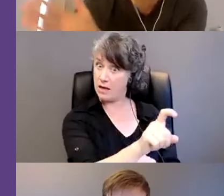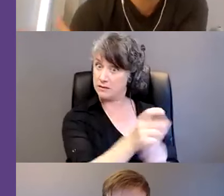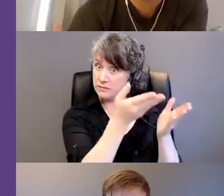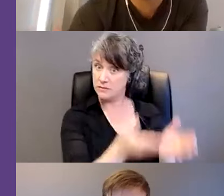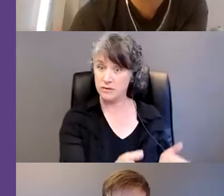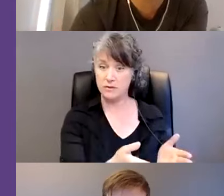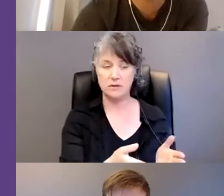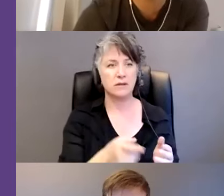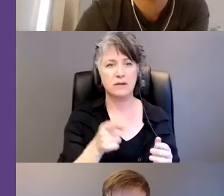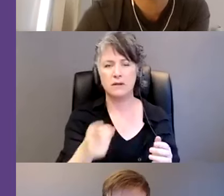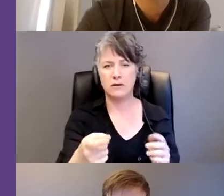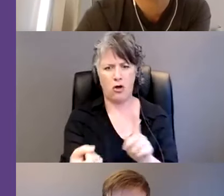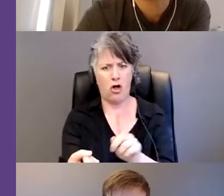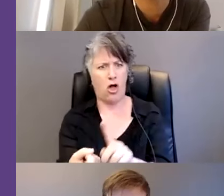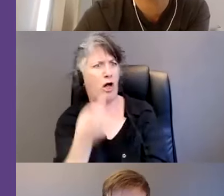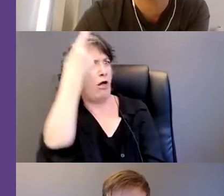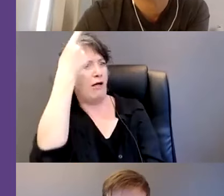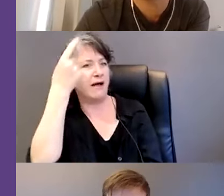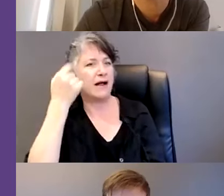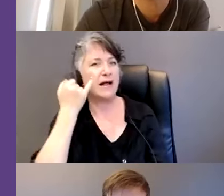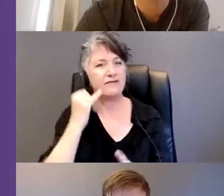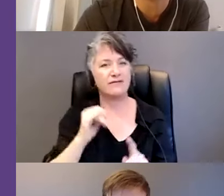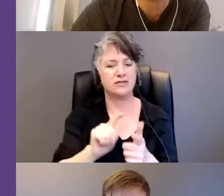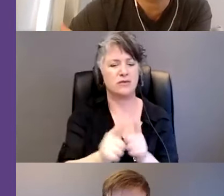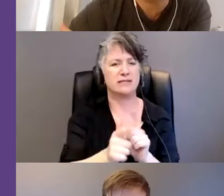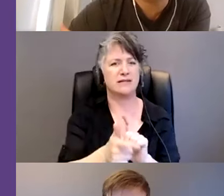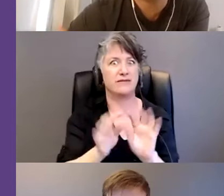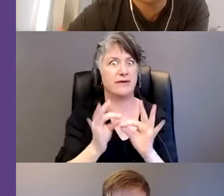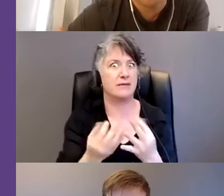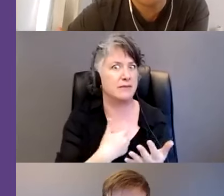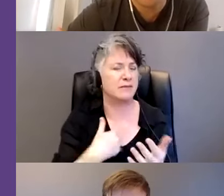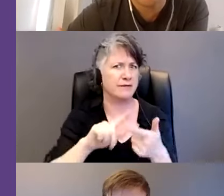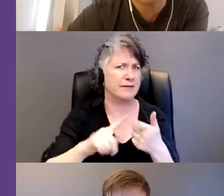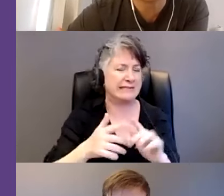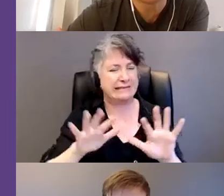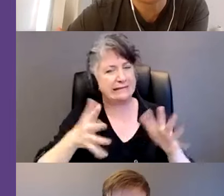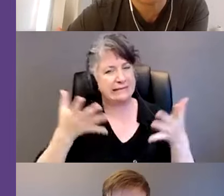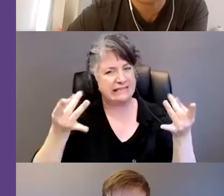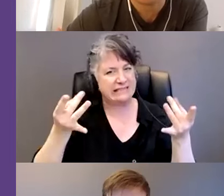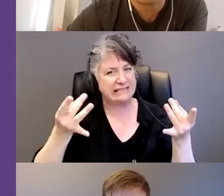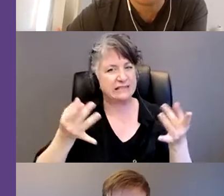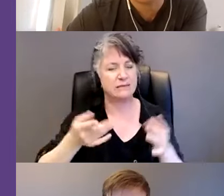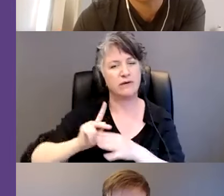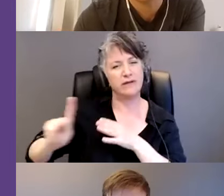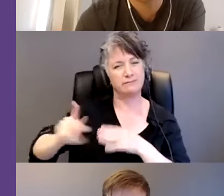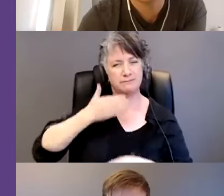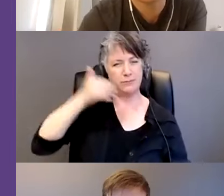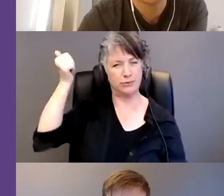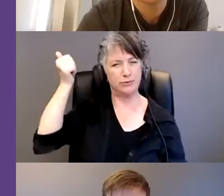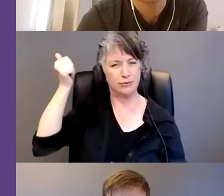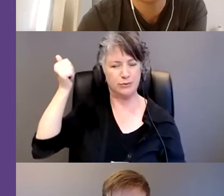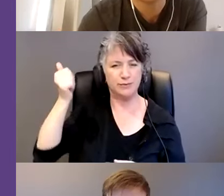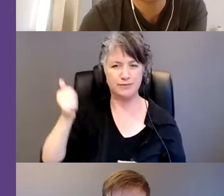totally becomes nothing about suicide when you ask about it through the translator. Very true. Yeah. Thank you. Excellent. Well, thank you. Thank you so much to